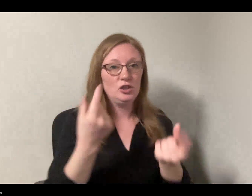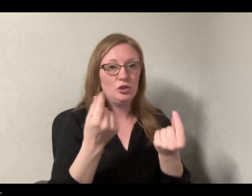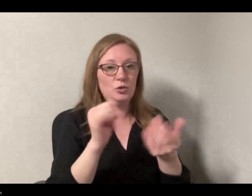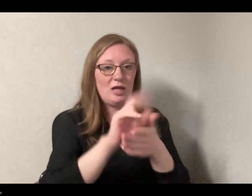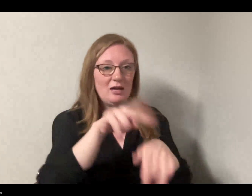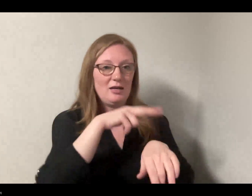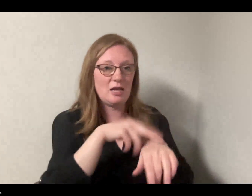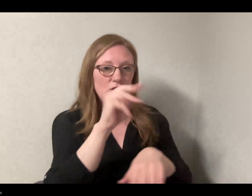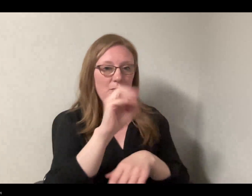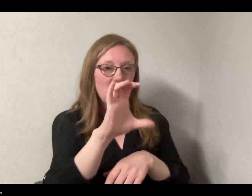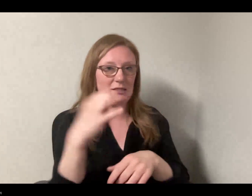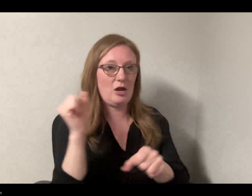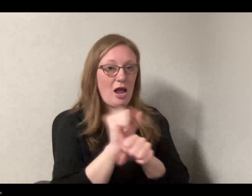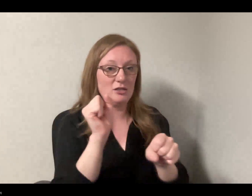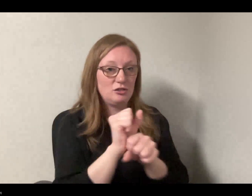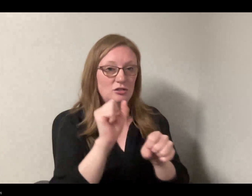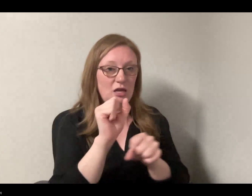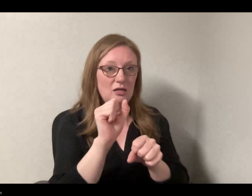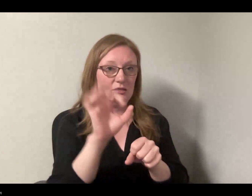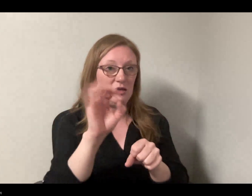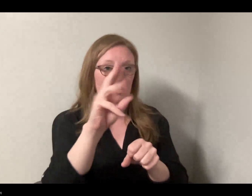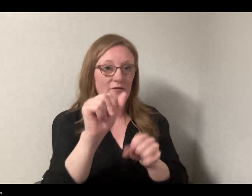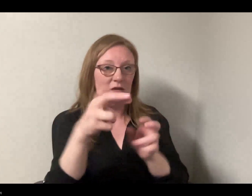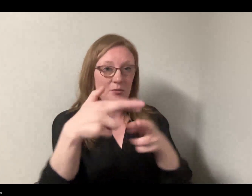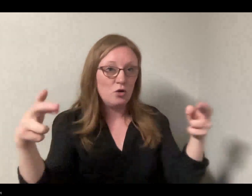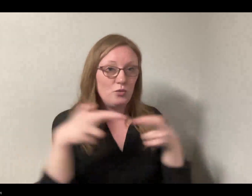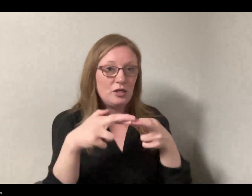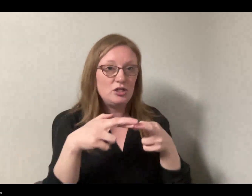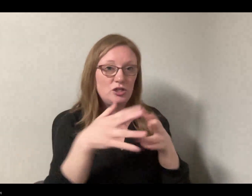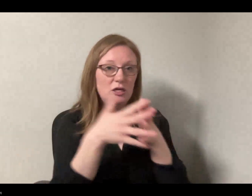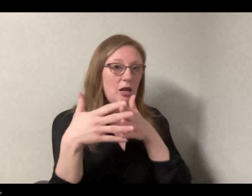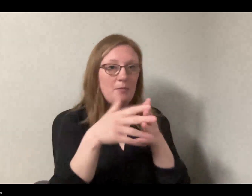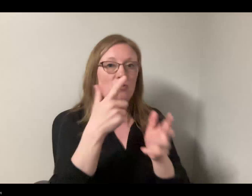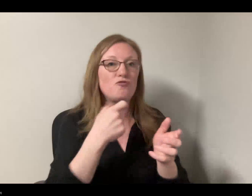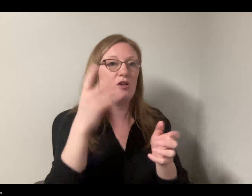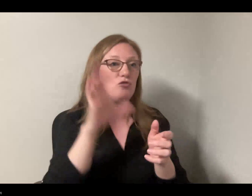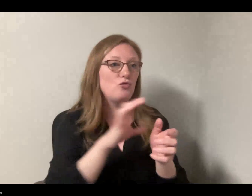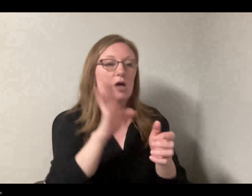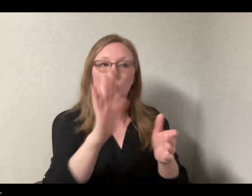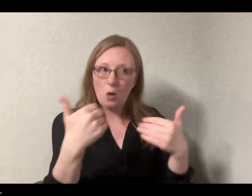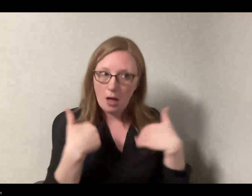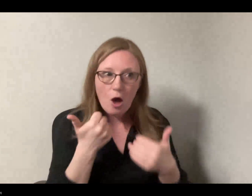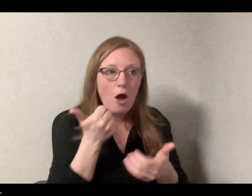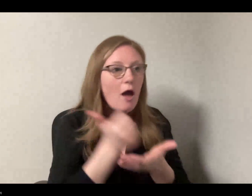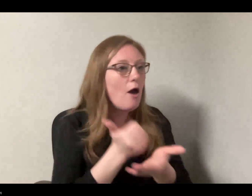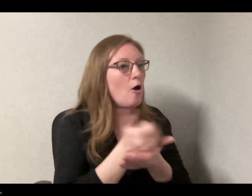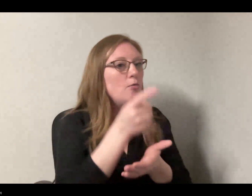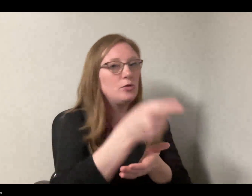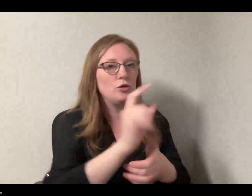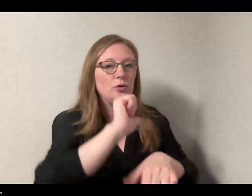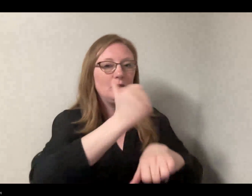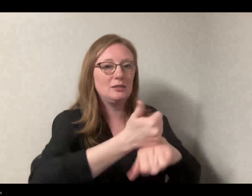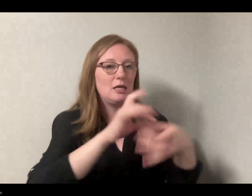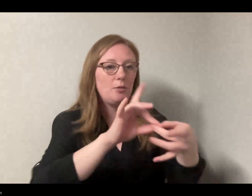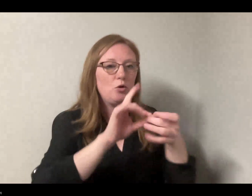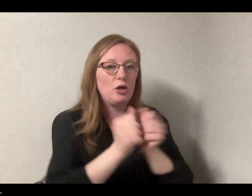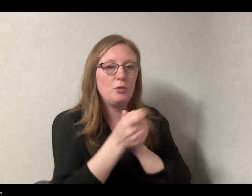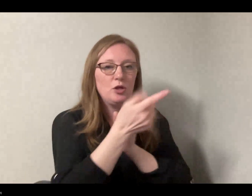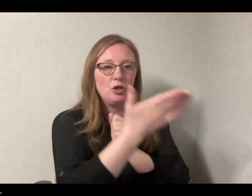care exercise. Your FEMA region and the American Red Cross will help you put on the exercise. You can do it in coordination with